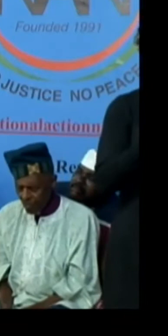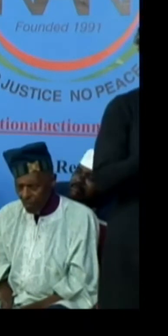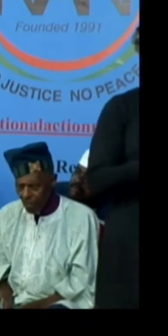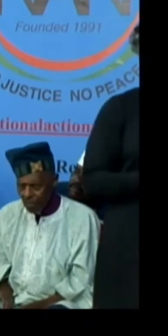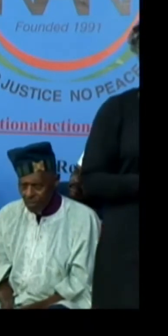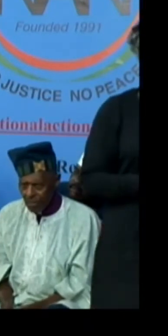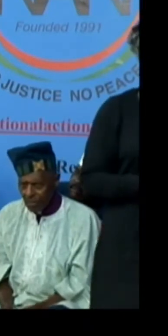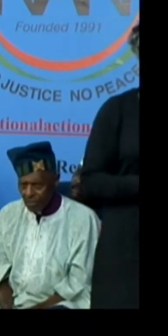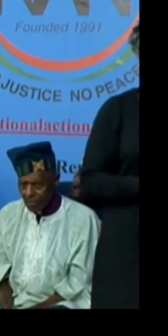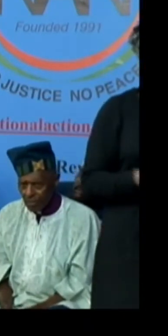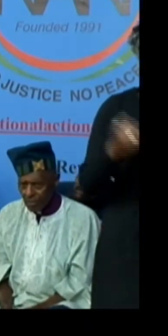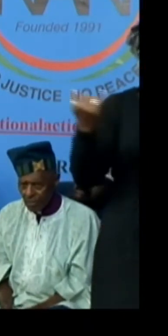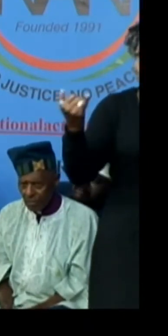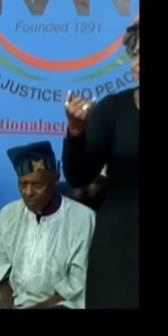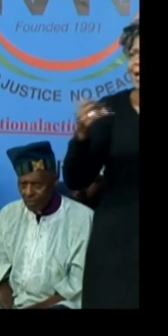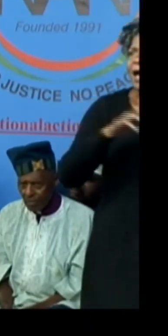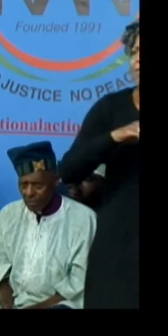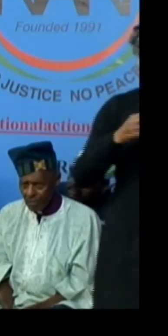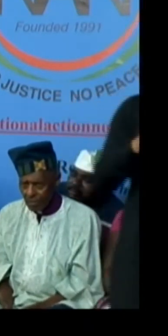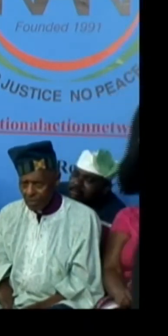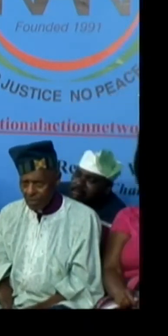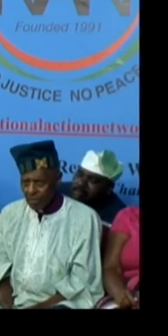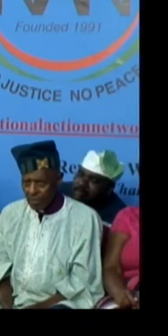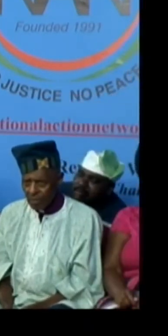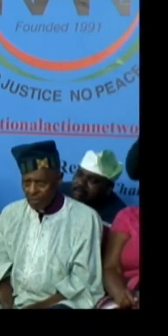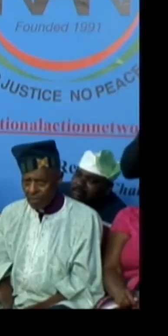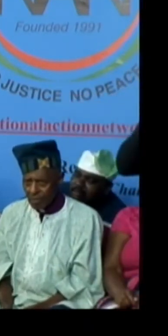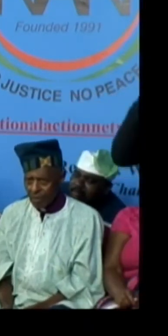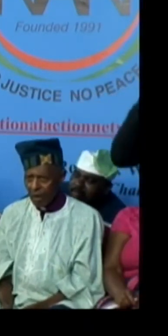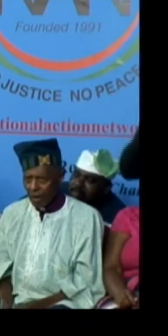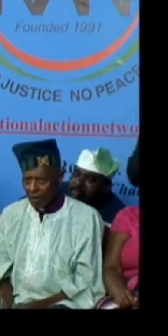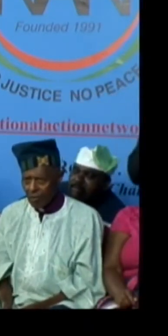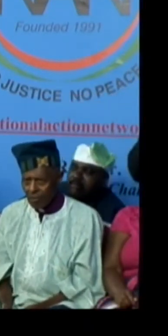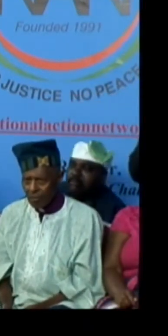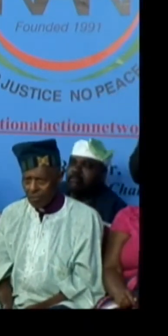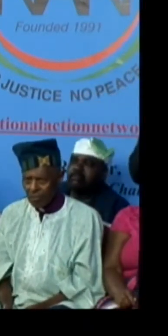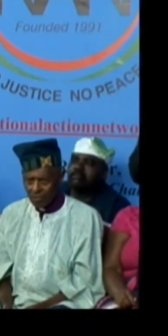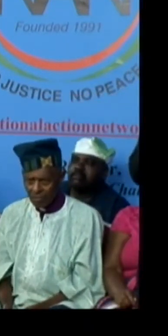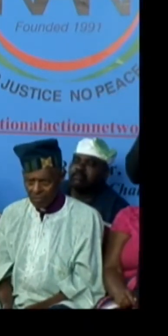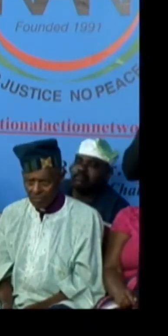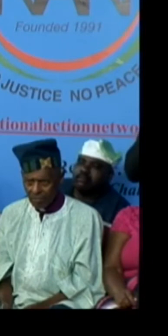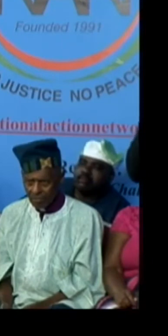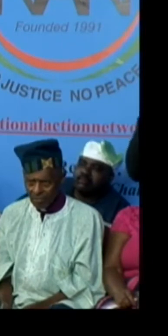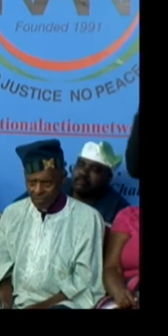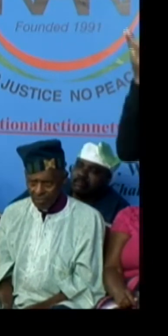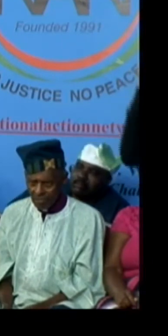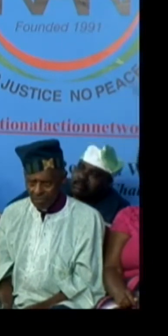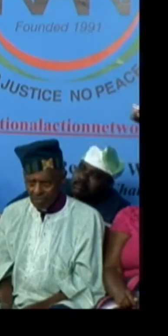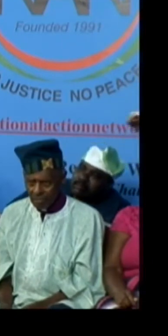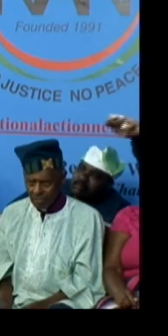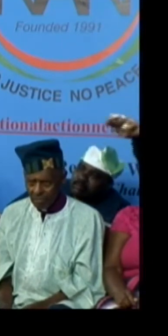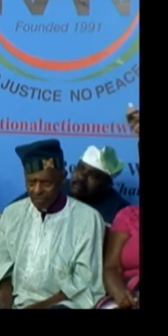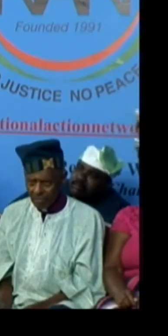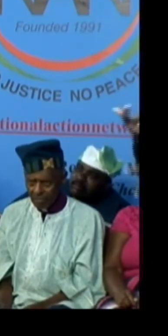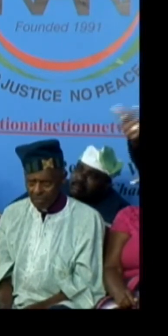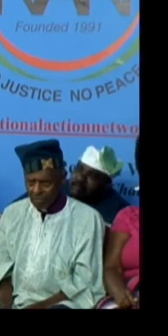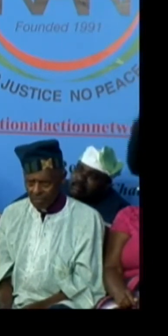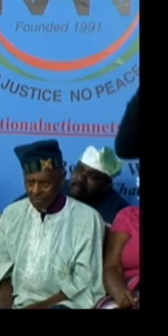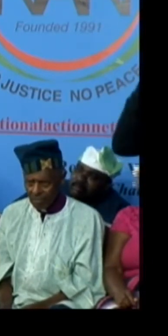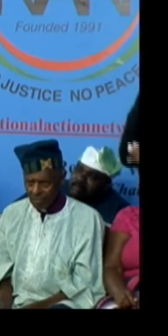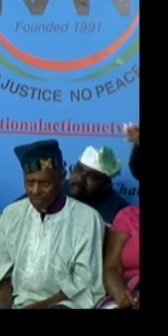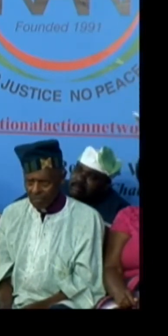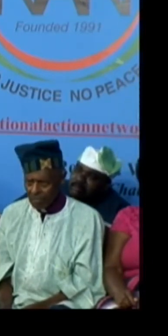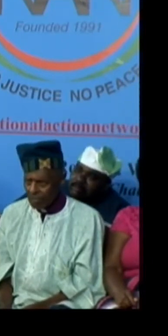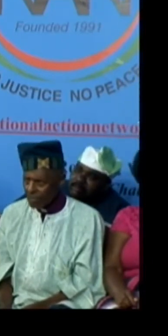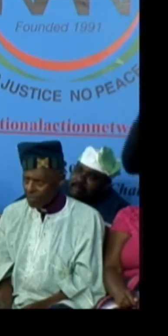I'm not unafraid of the powers in Washington because I'm stupid. I'm unafraid because I believe that they